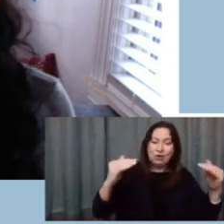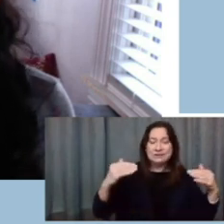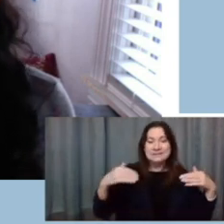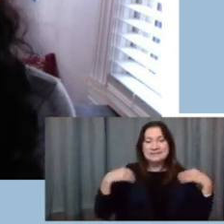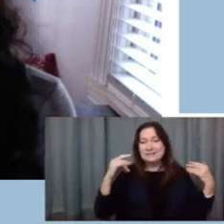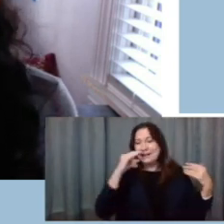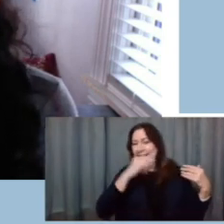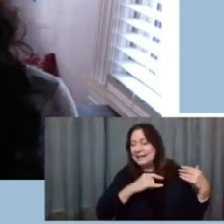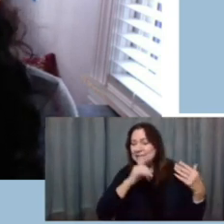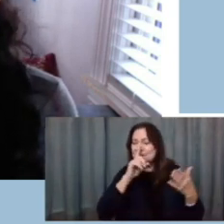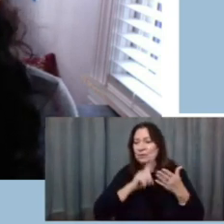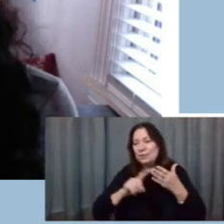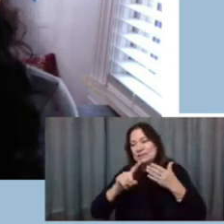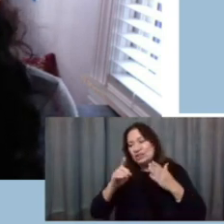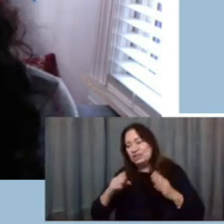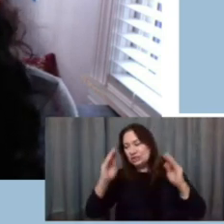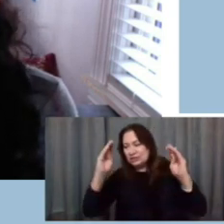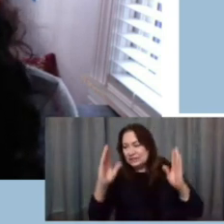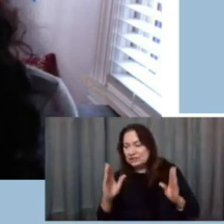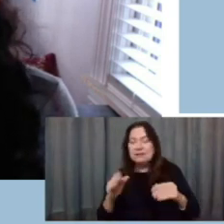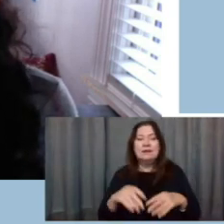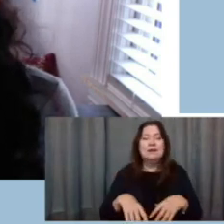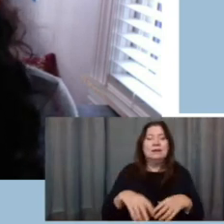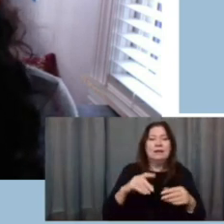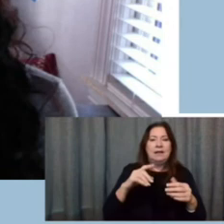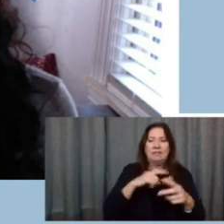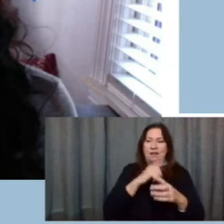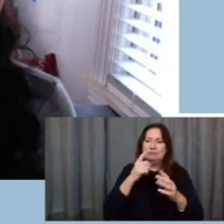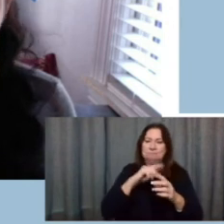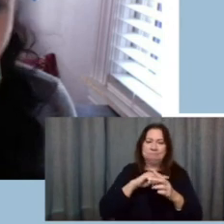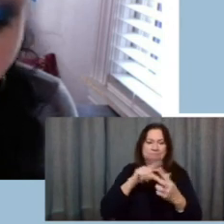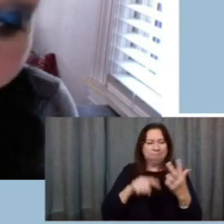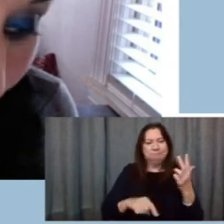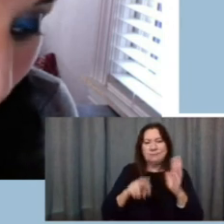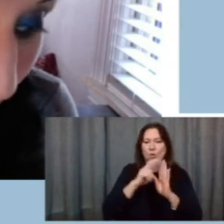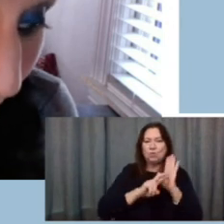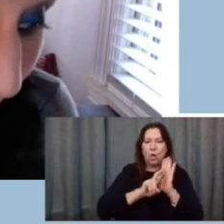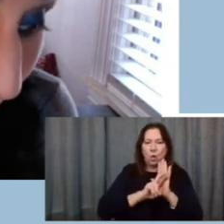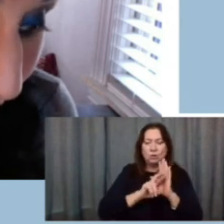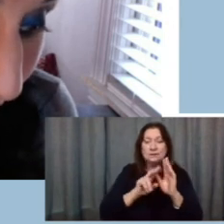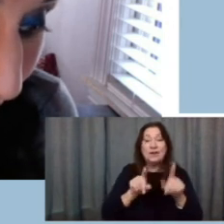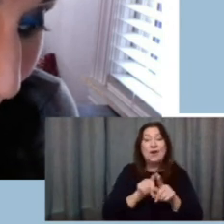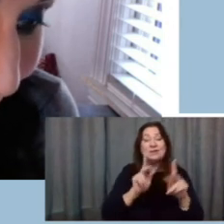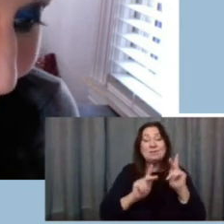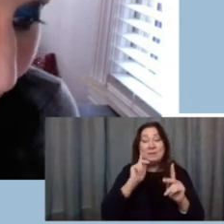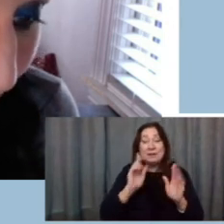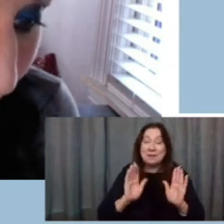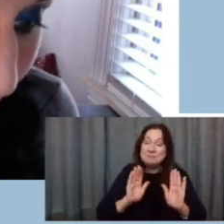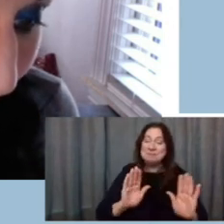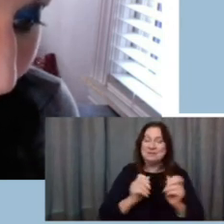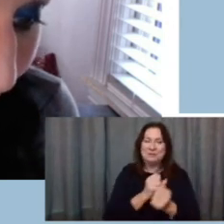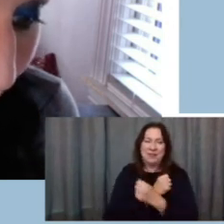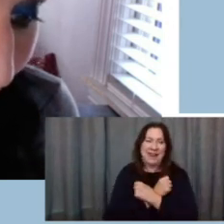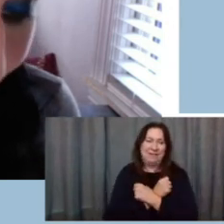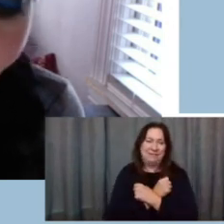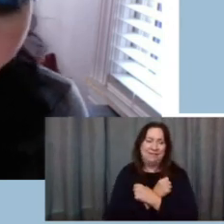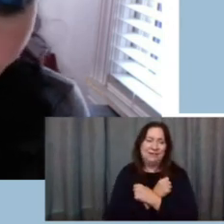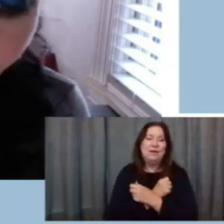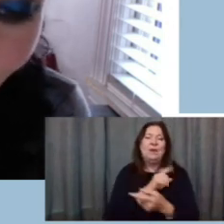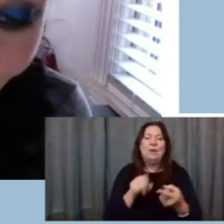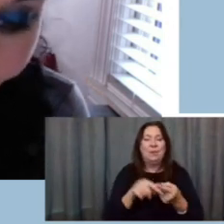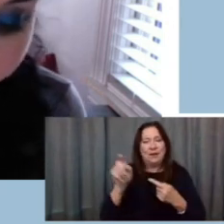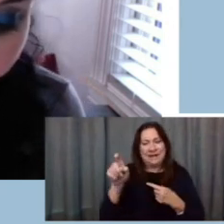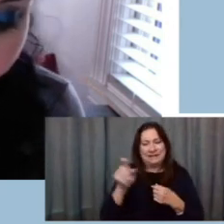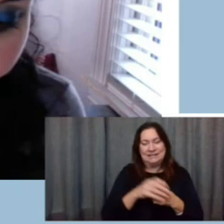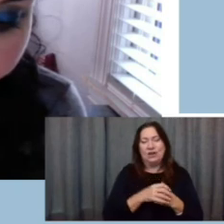researchers and educators, and to bring their multiple roles. And it also allows people to push each other with love when it's necessary, when these